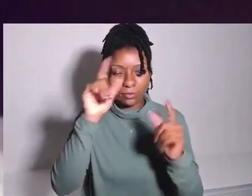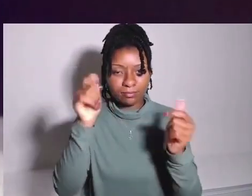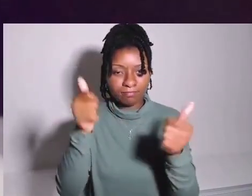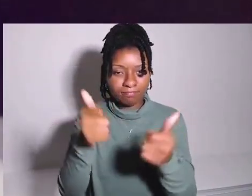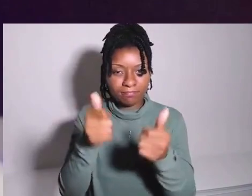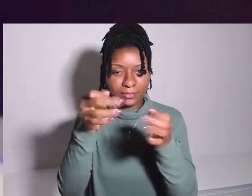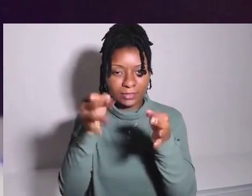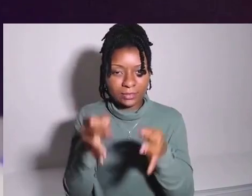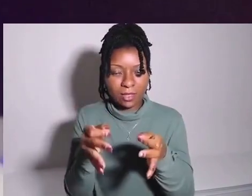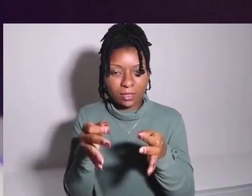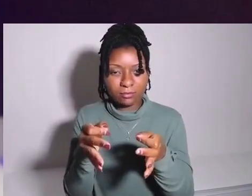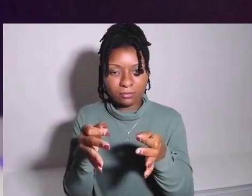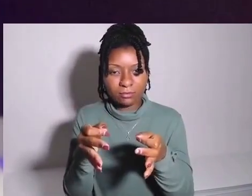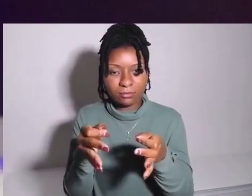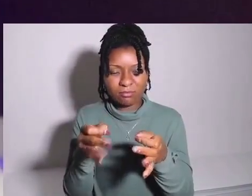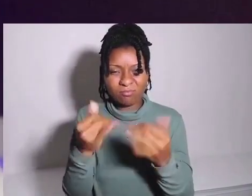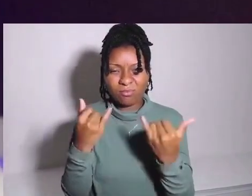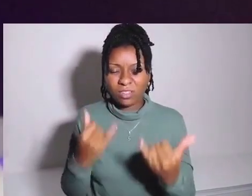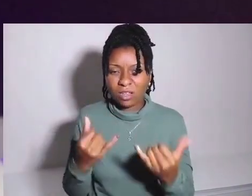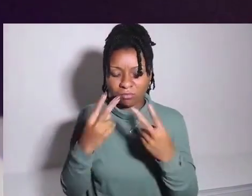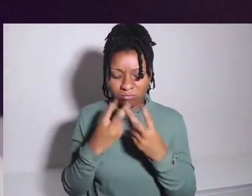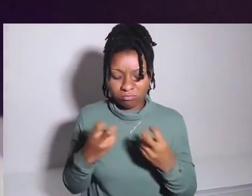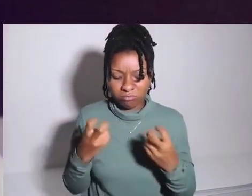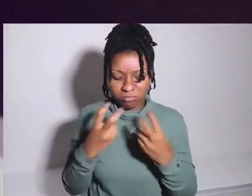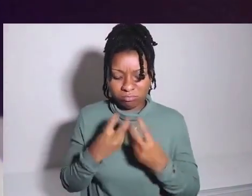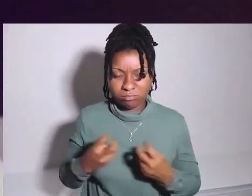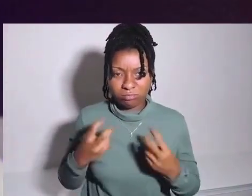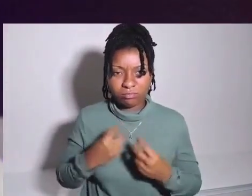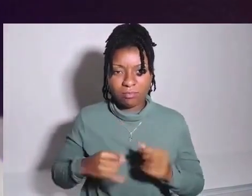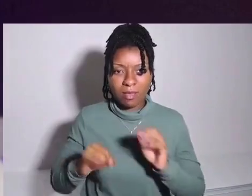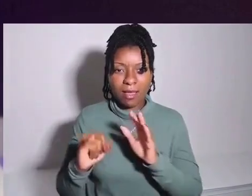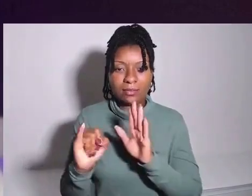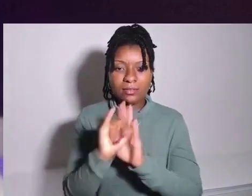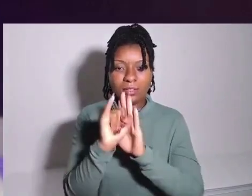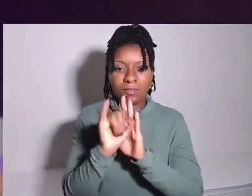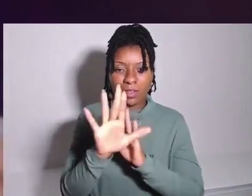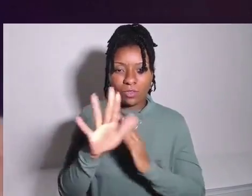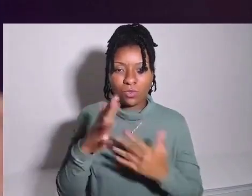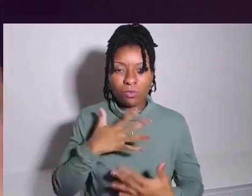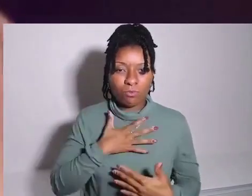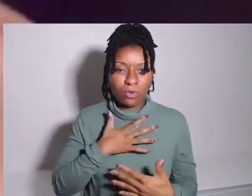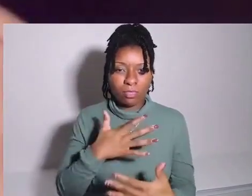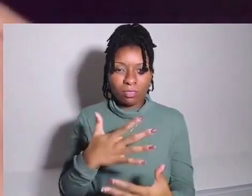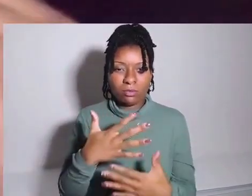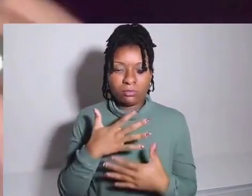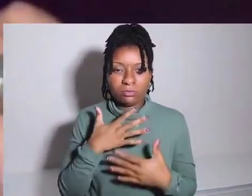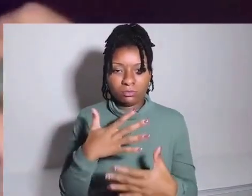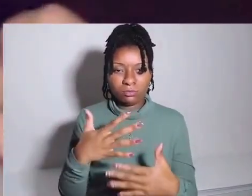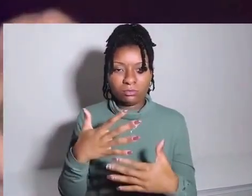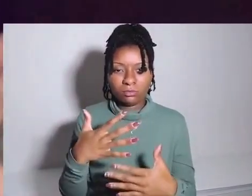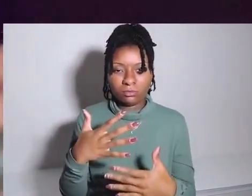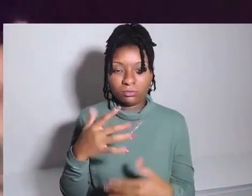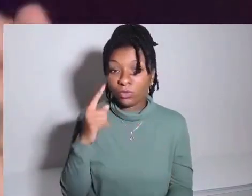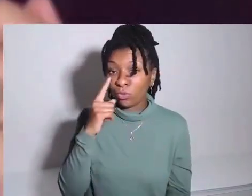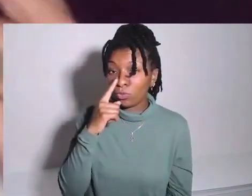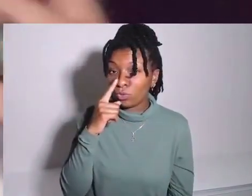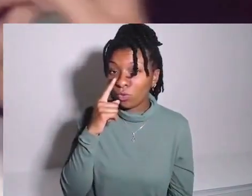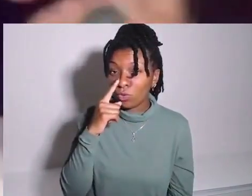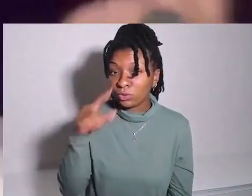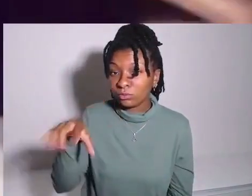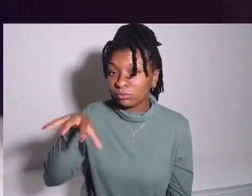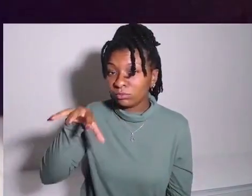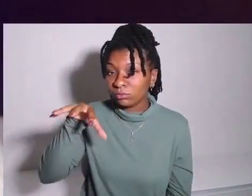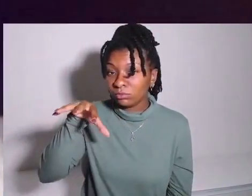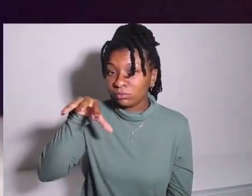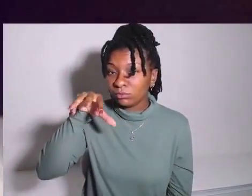breath, this moment, our body, with a breath. Inhaling through your nose, please,